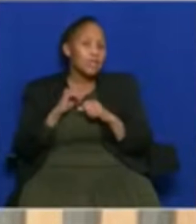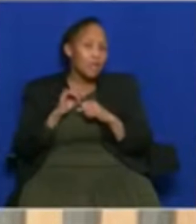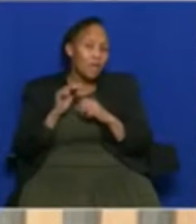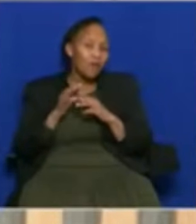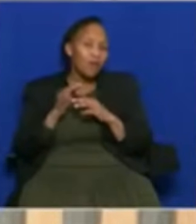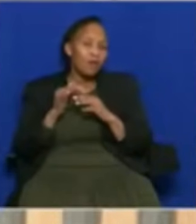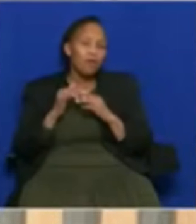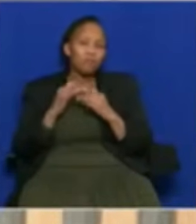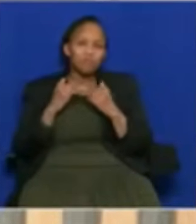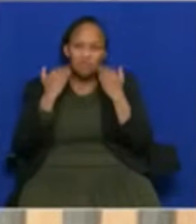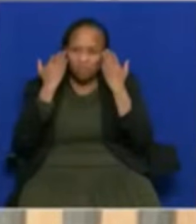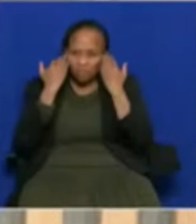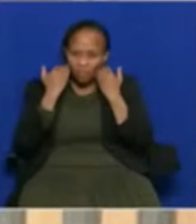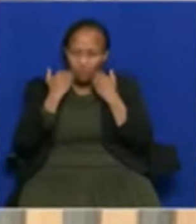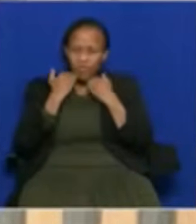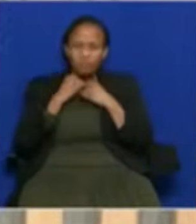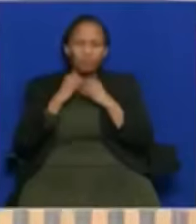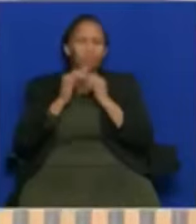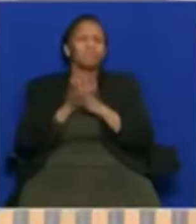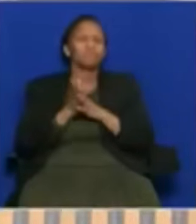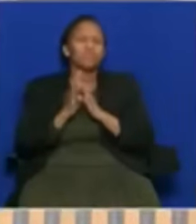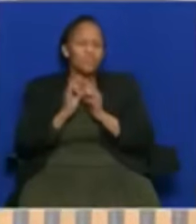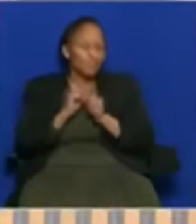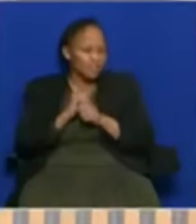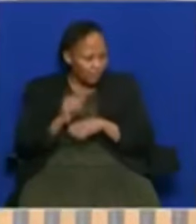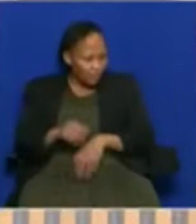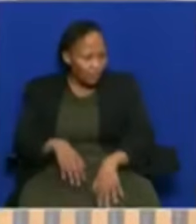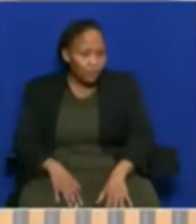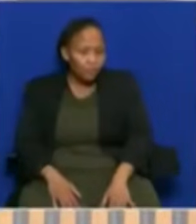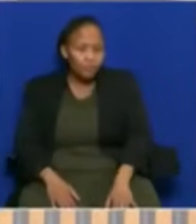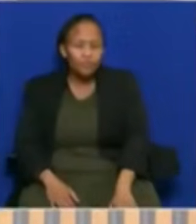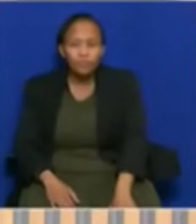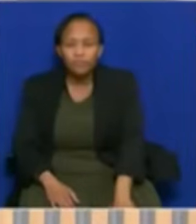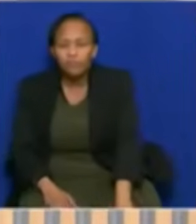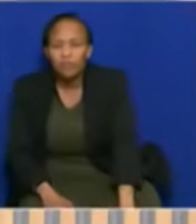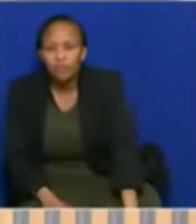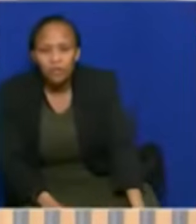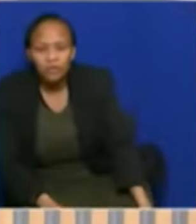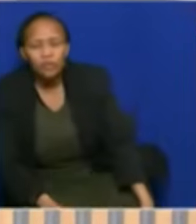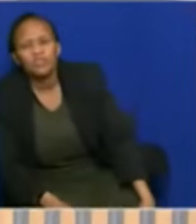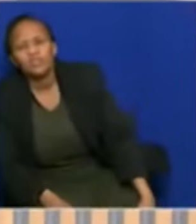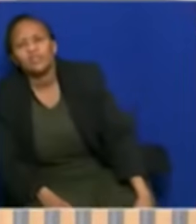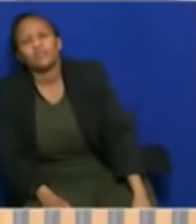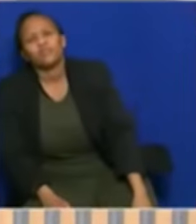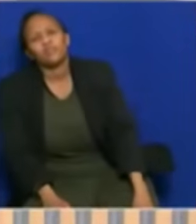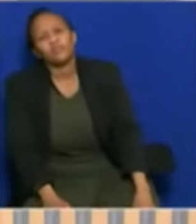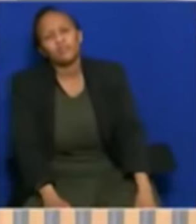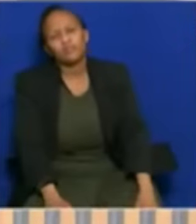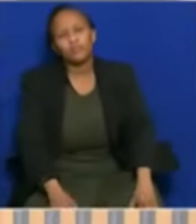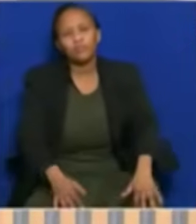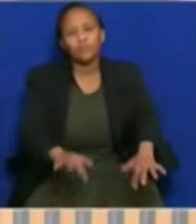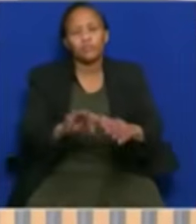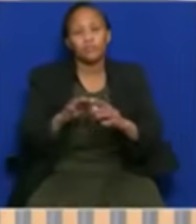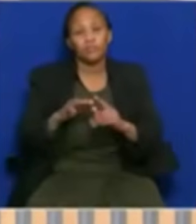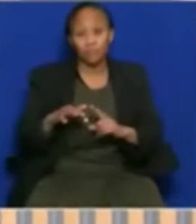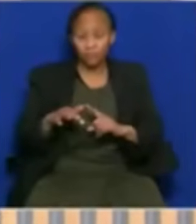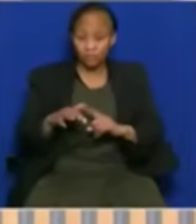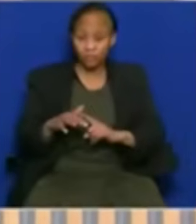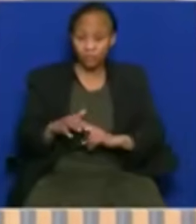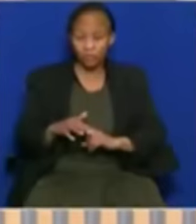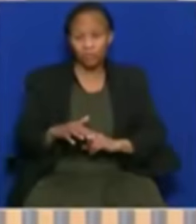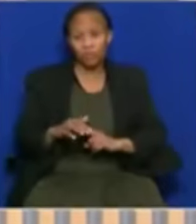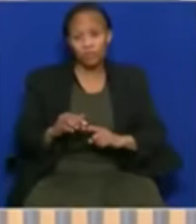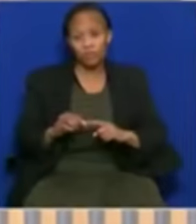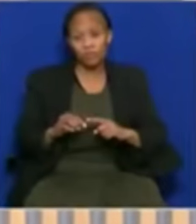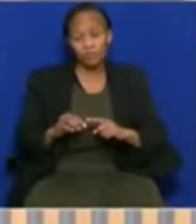light? A condition that's so stringent that its effect is to